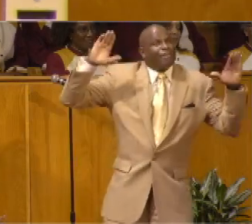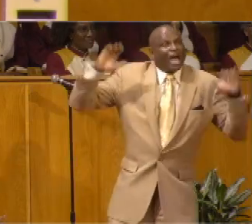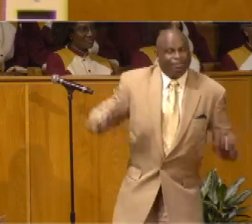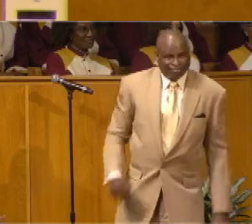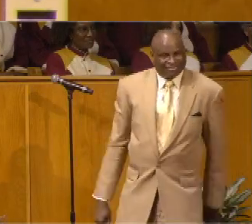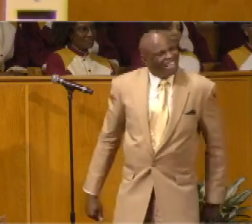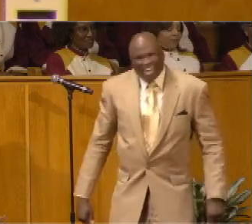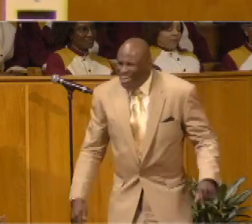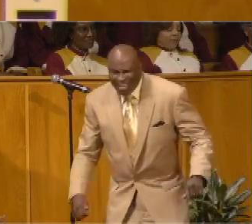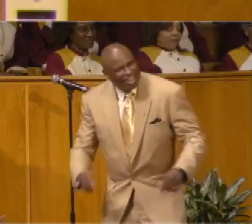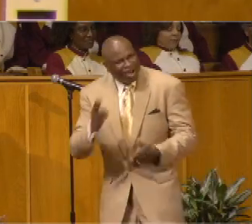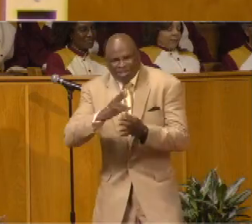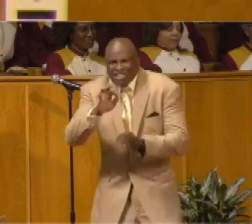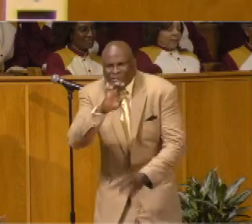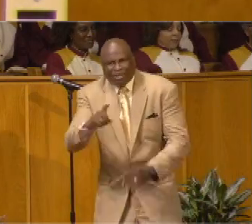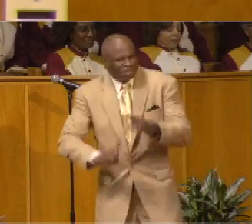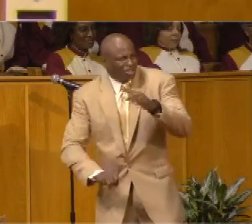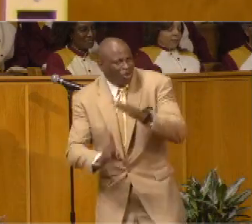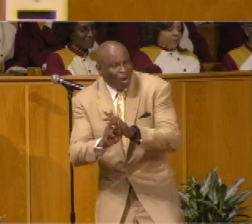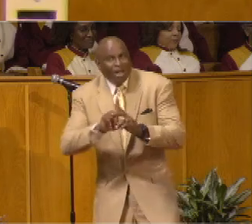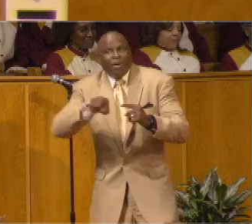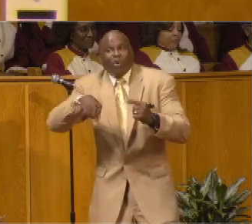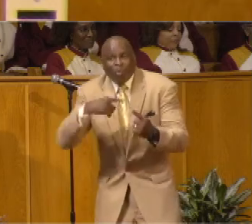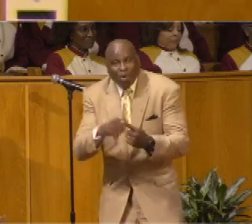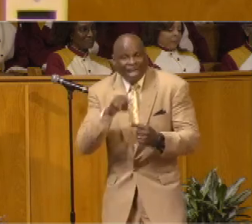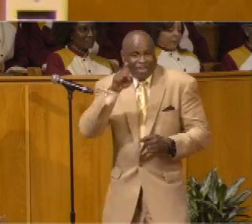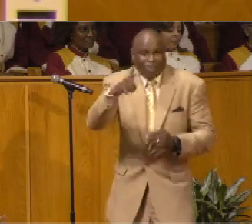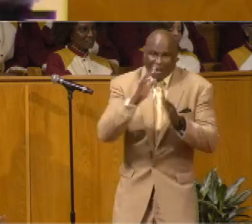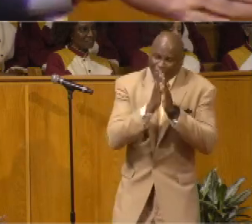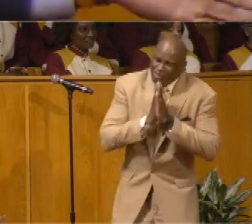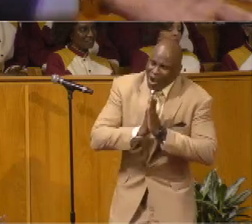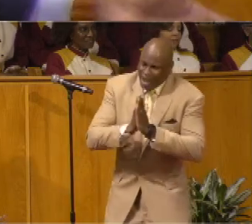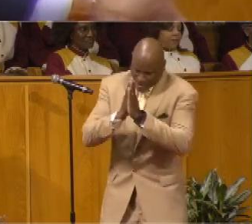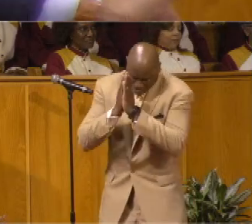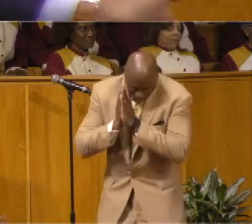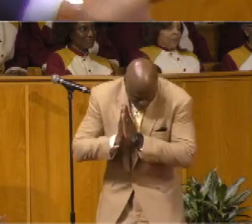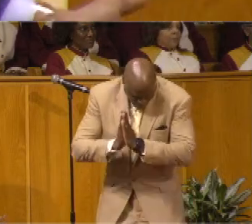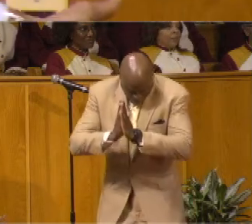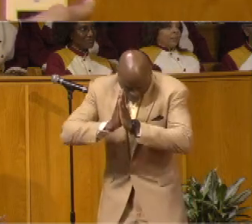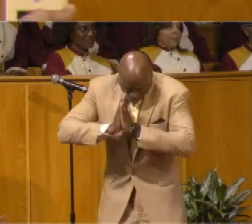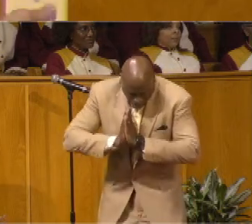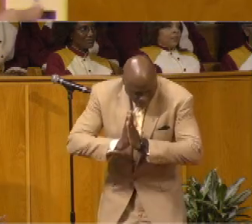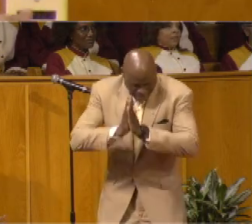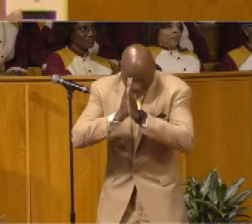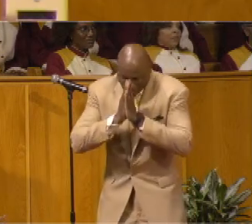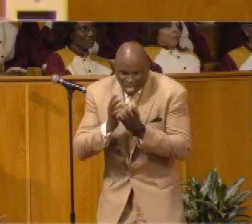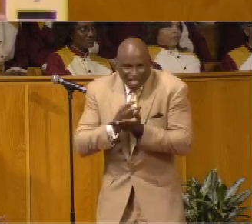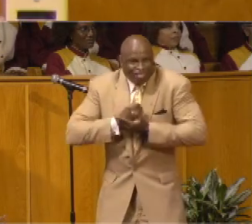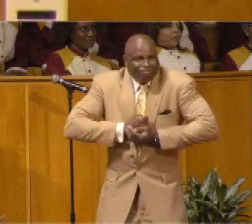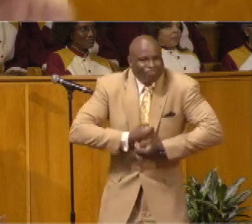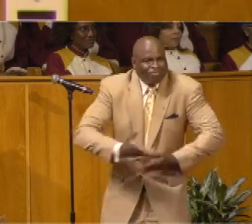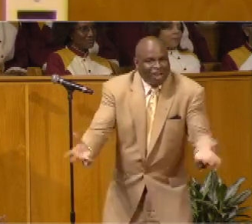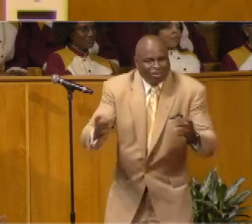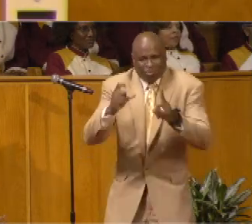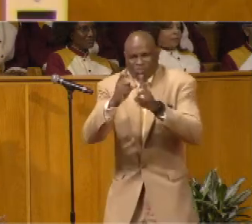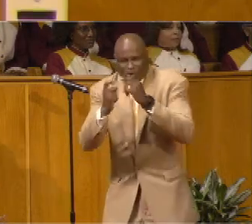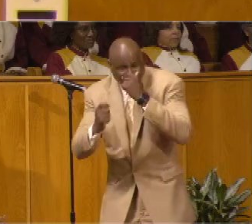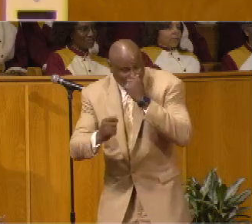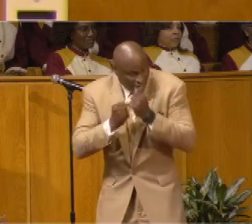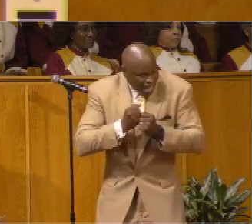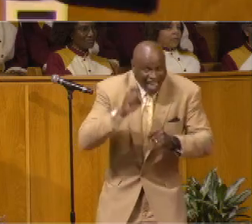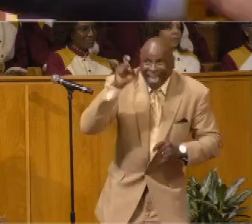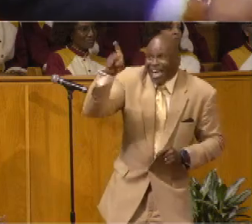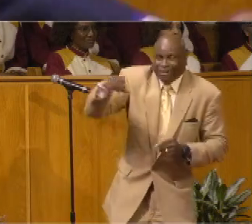way. No, the Holy Spirit only intercedes when you've been praying so long that you ain't got nothing else to ask God for. You've laid